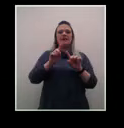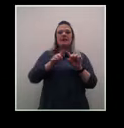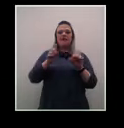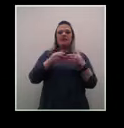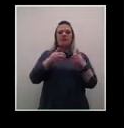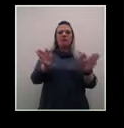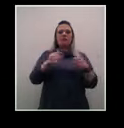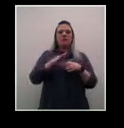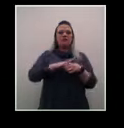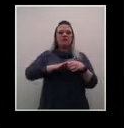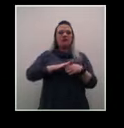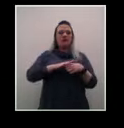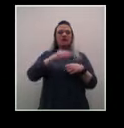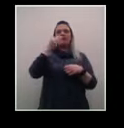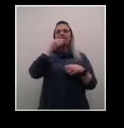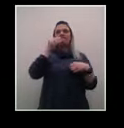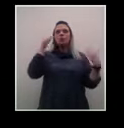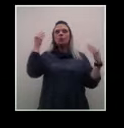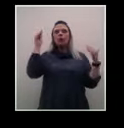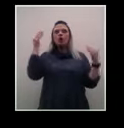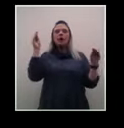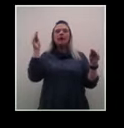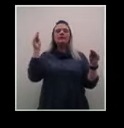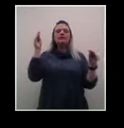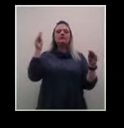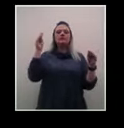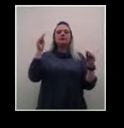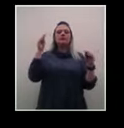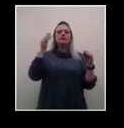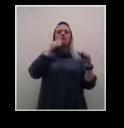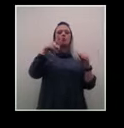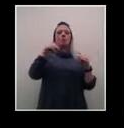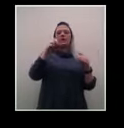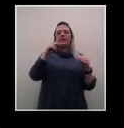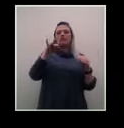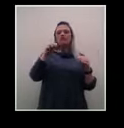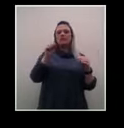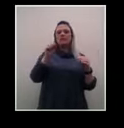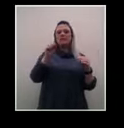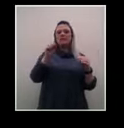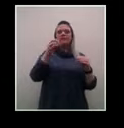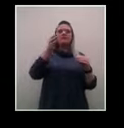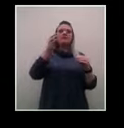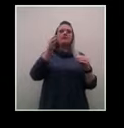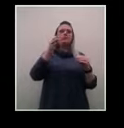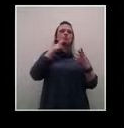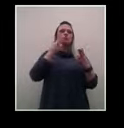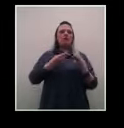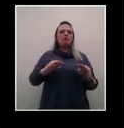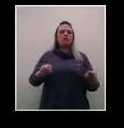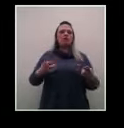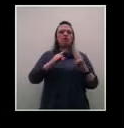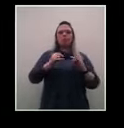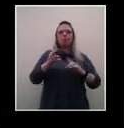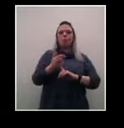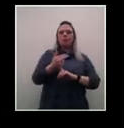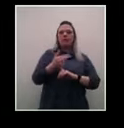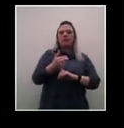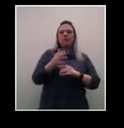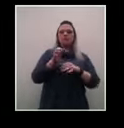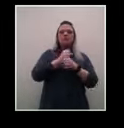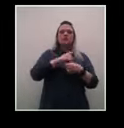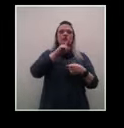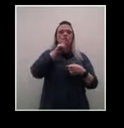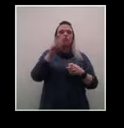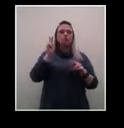sites, to food markets, to food pantries, to homeless shelters, to hotels, making sure